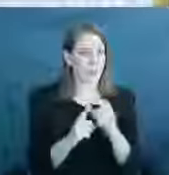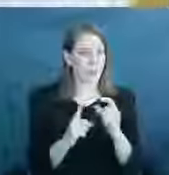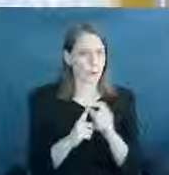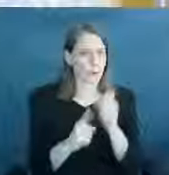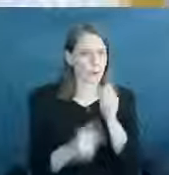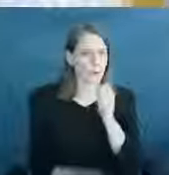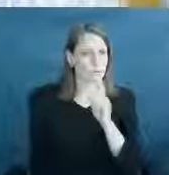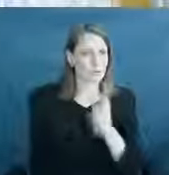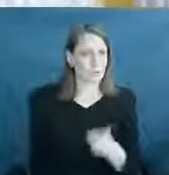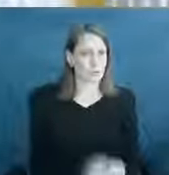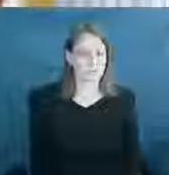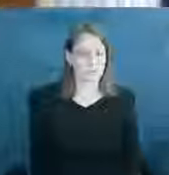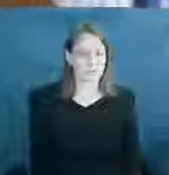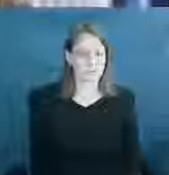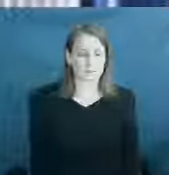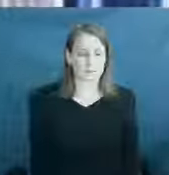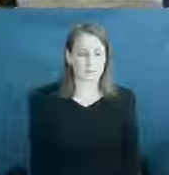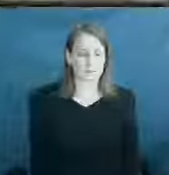You know the word can't?